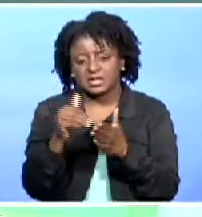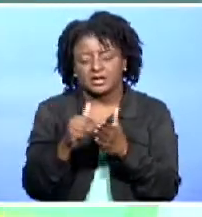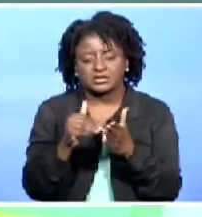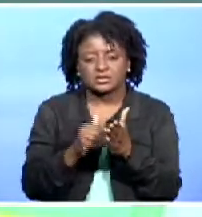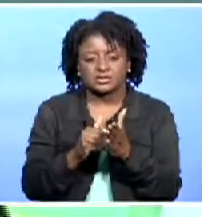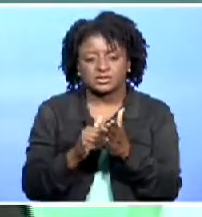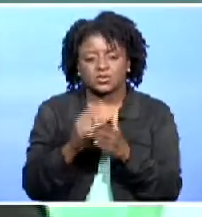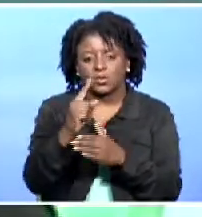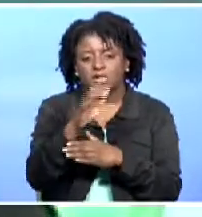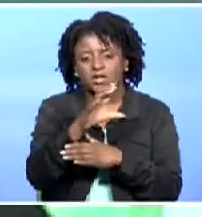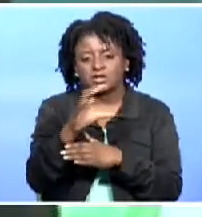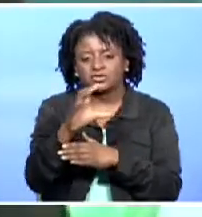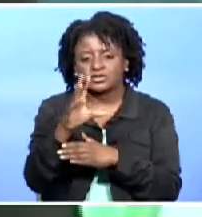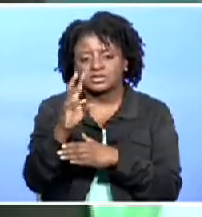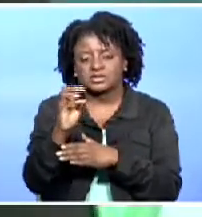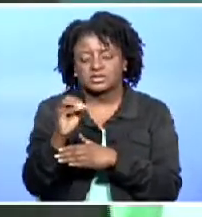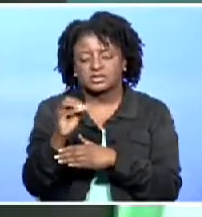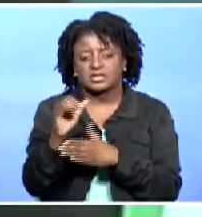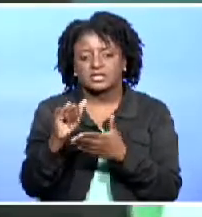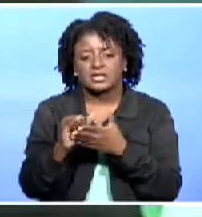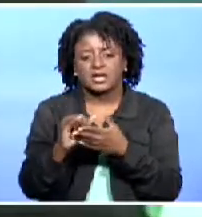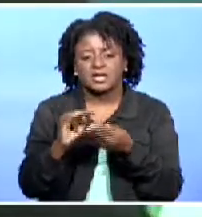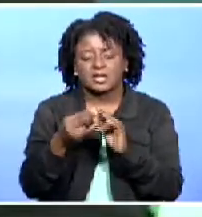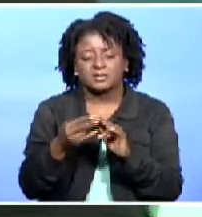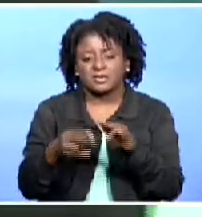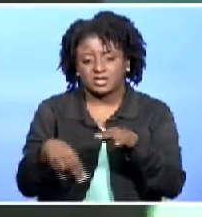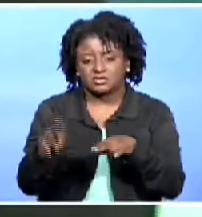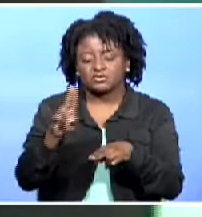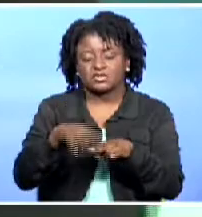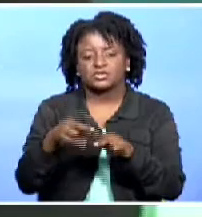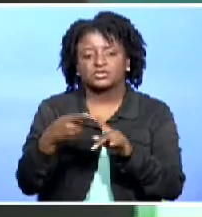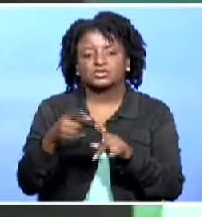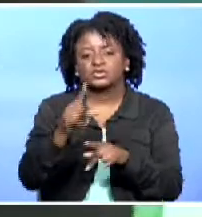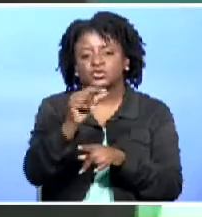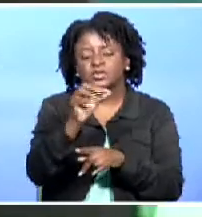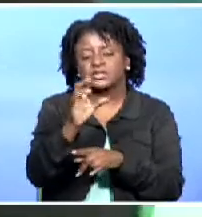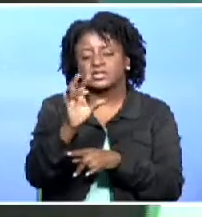26,160, and that number increased to